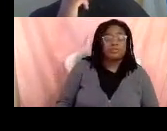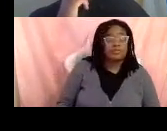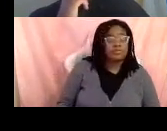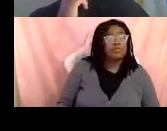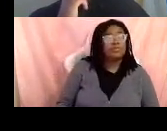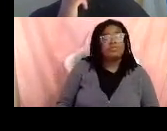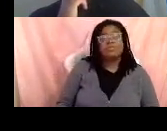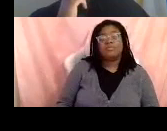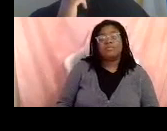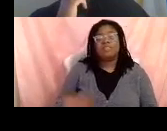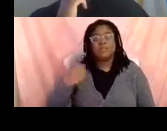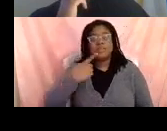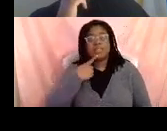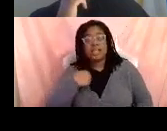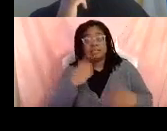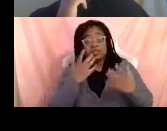somebody said, I am screaming.